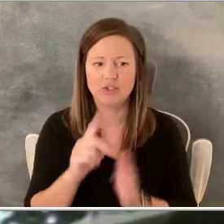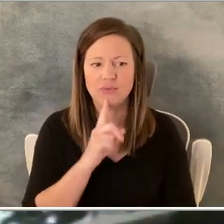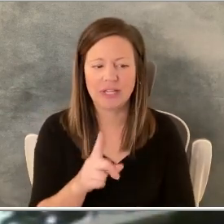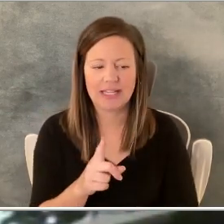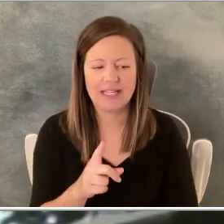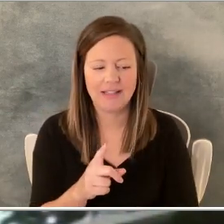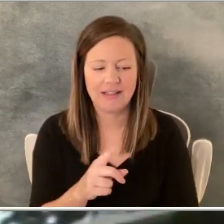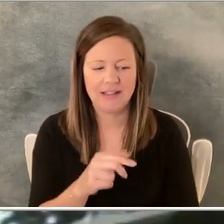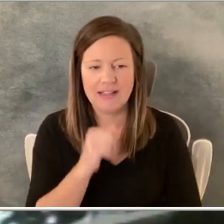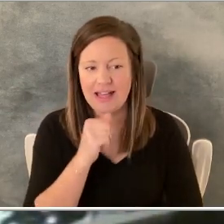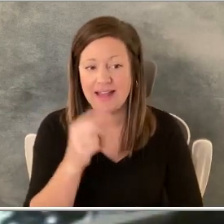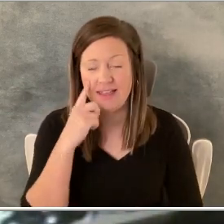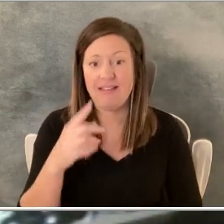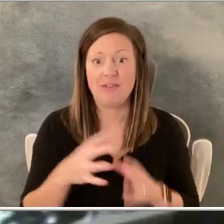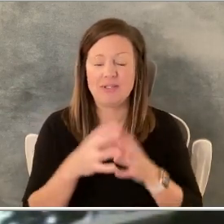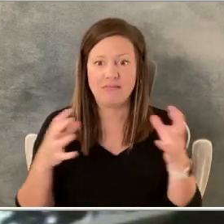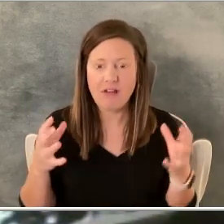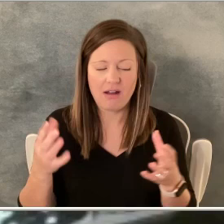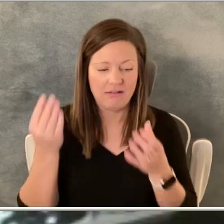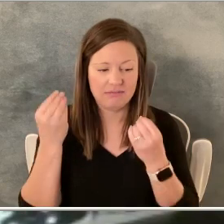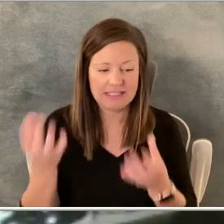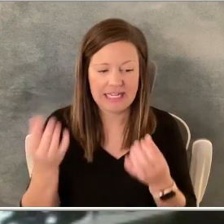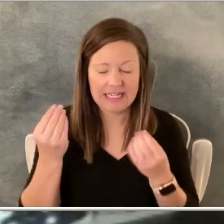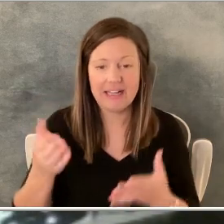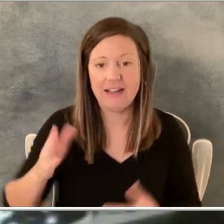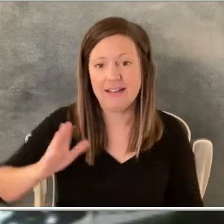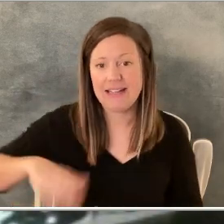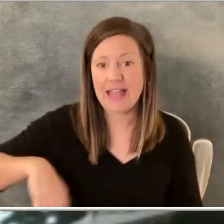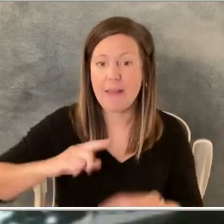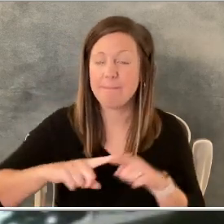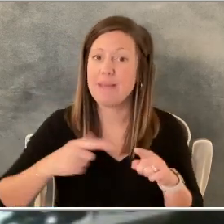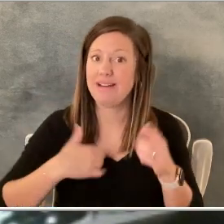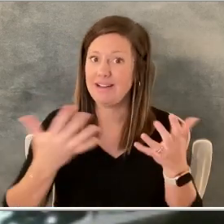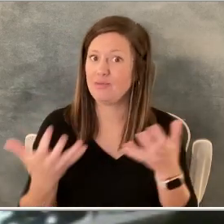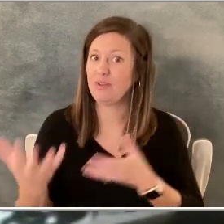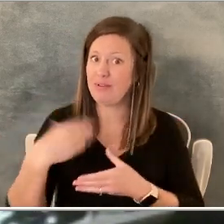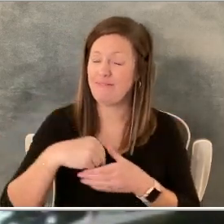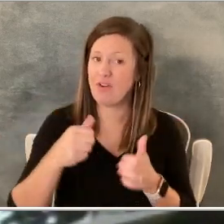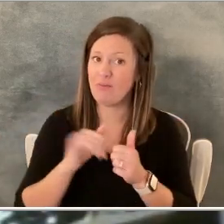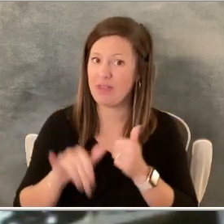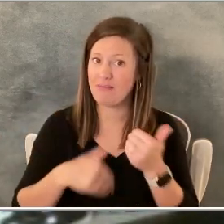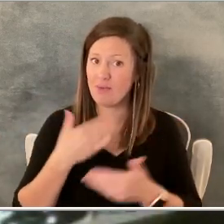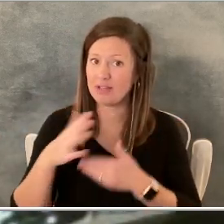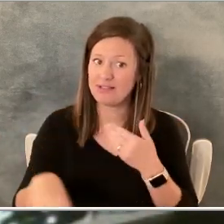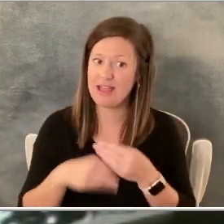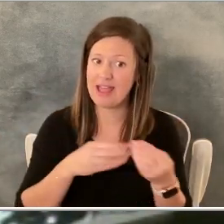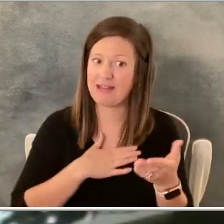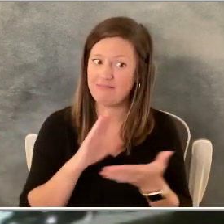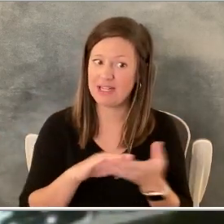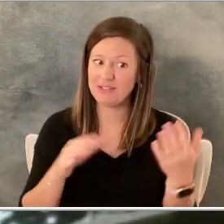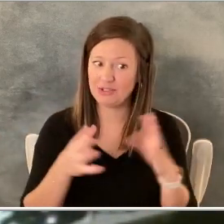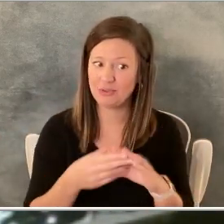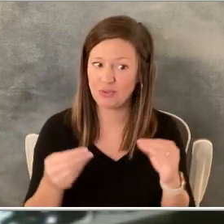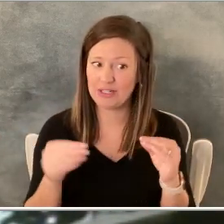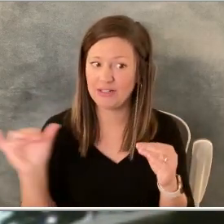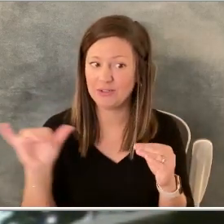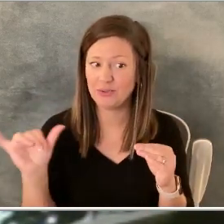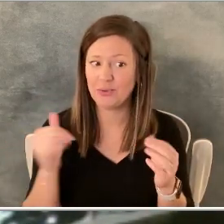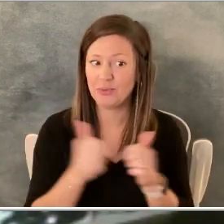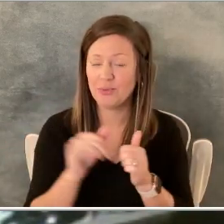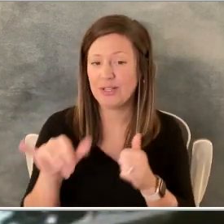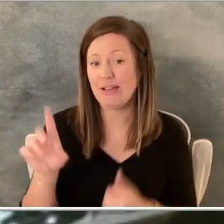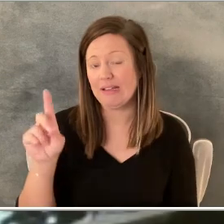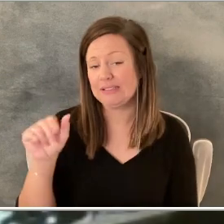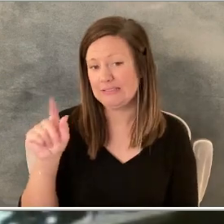there's a lot of data on it yet. I just kind of wanted to be a part of that, add my story, good or bad, to the data, to